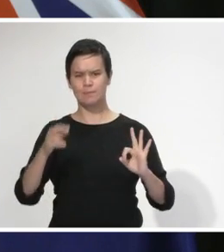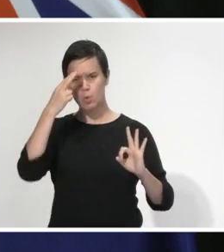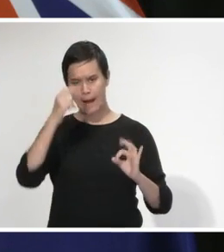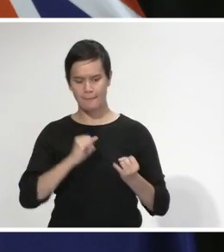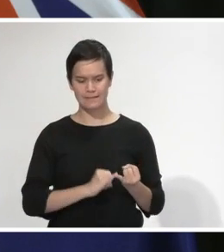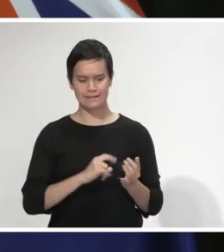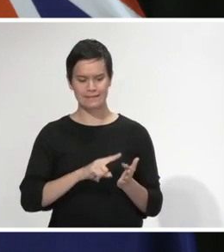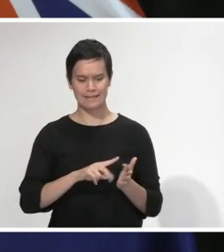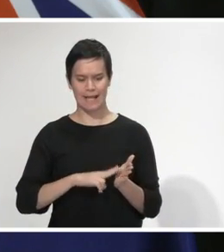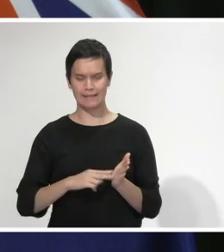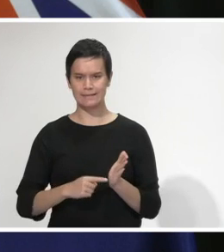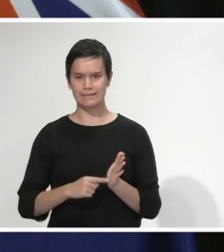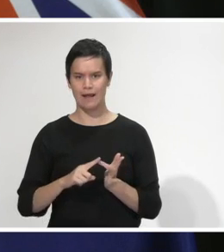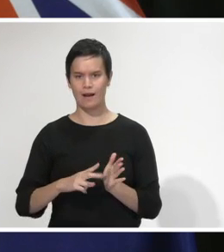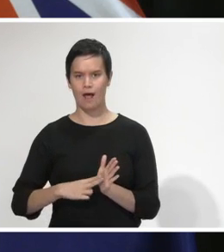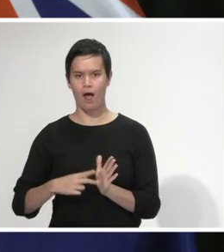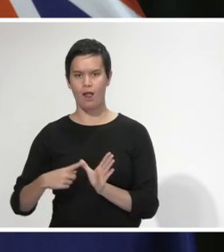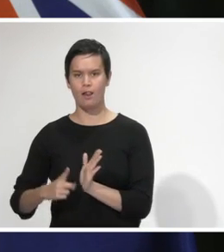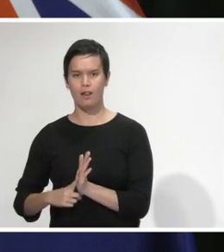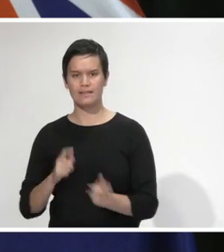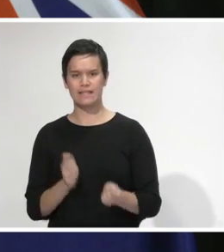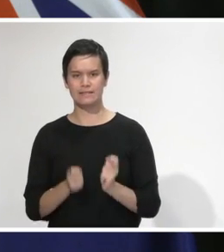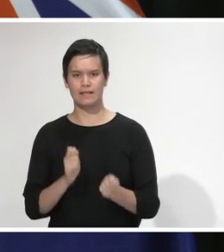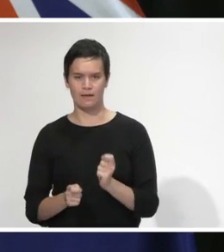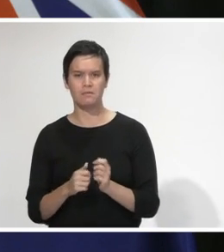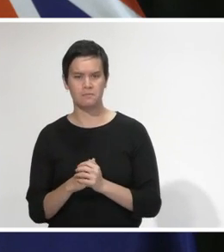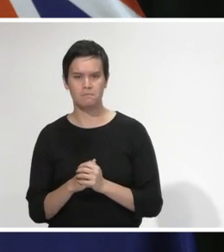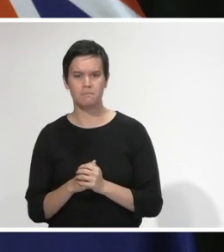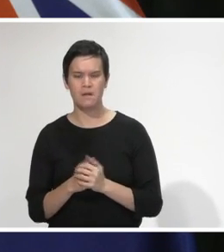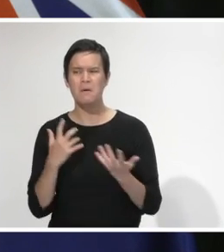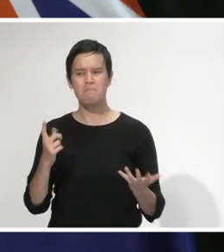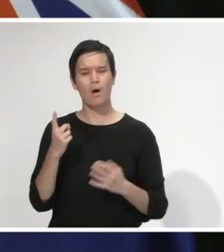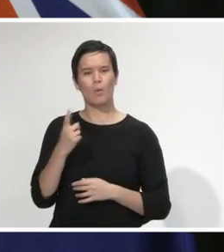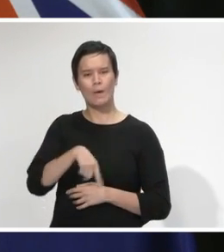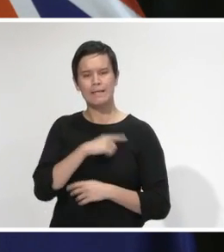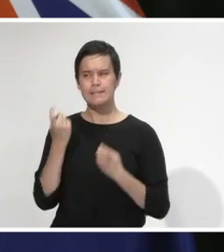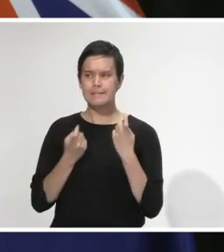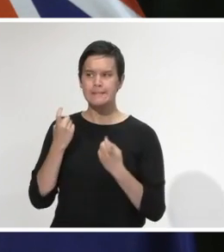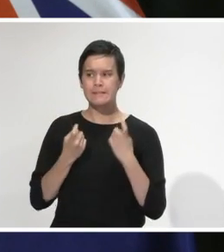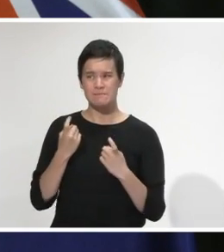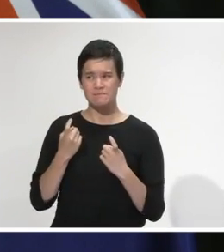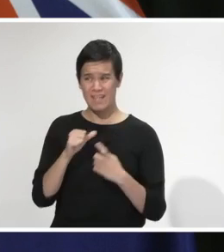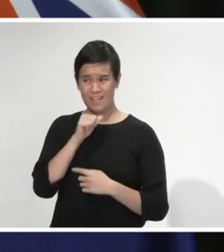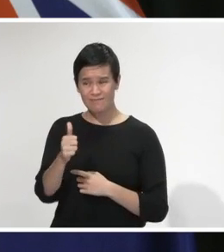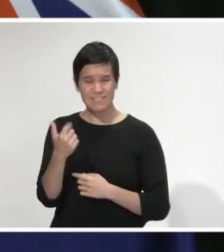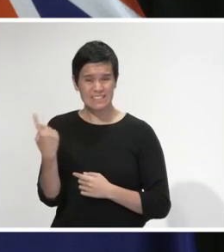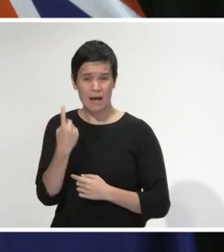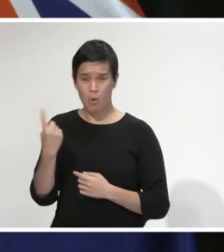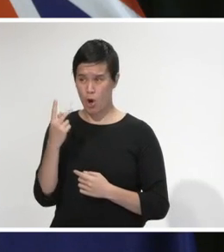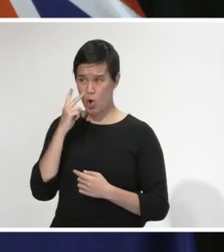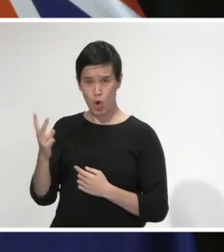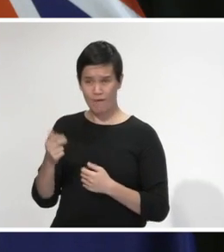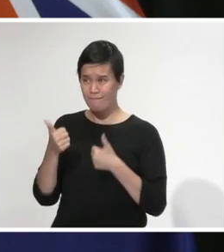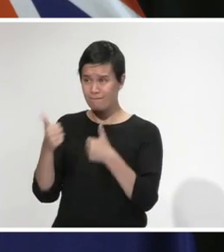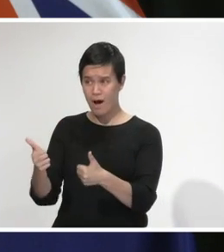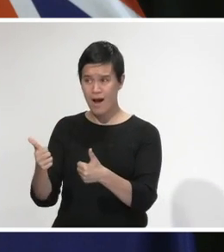about whether there is a need to test people without symptoms, and none of the advice we've received from all of the experts is that we